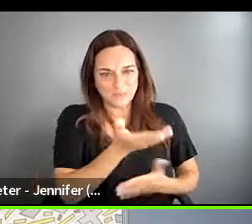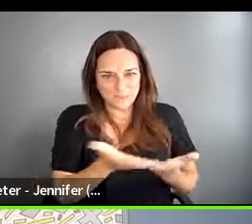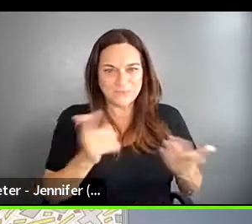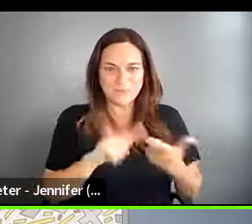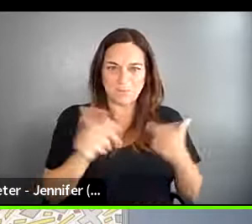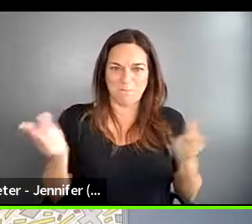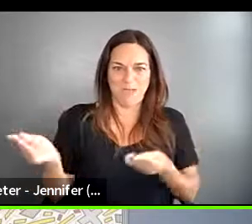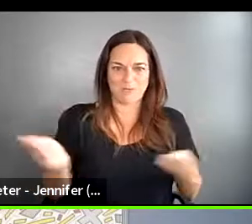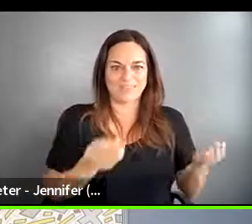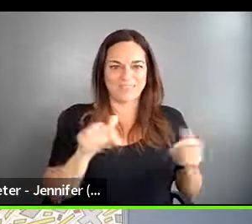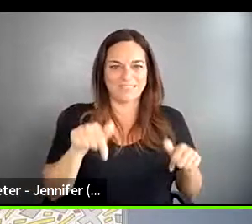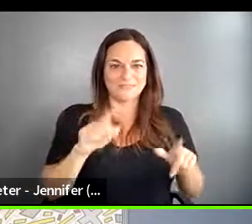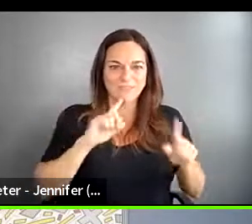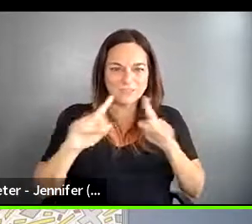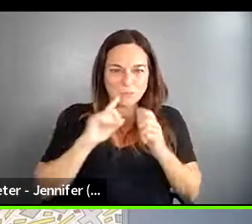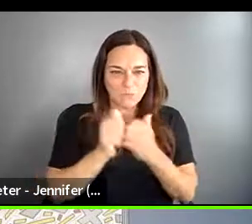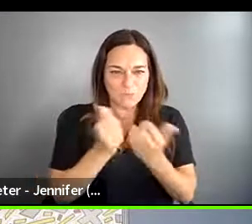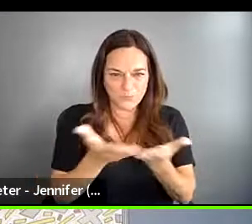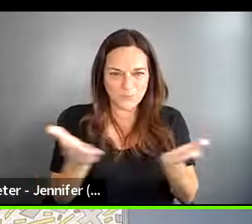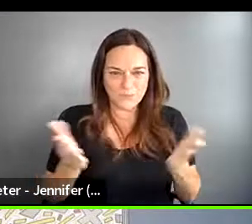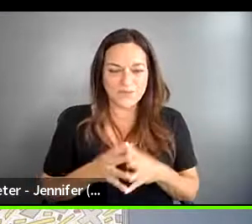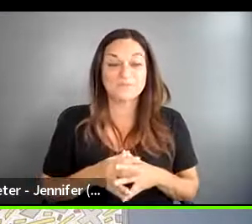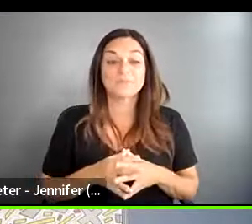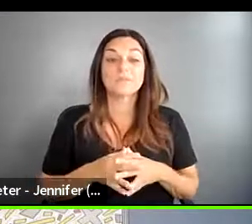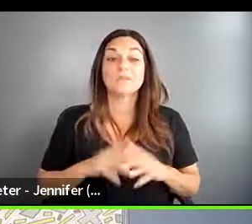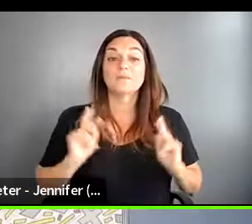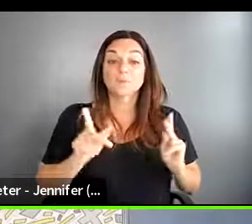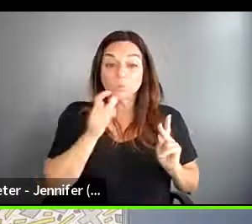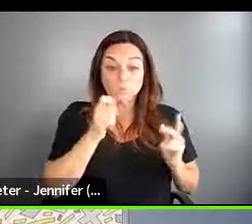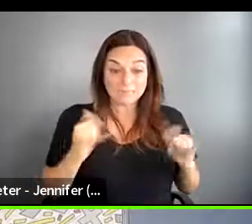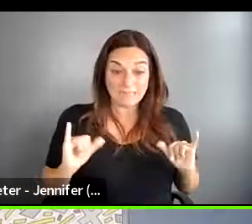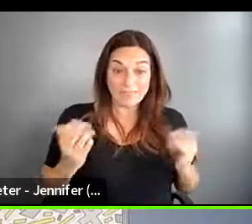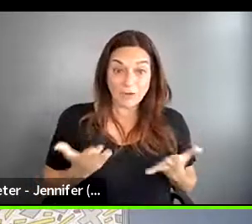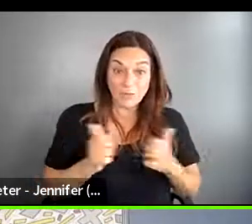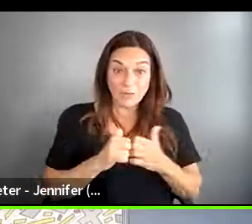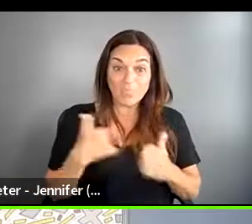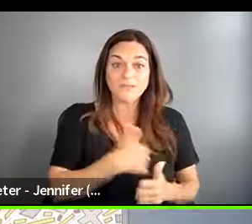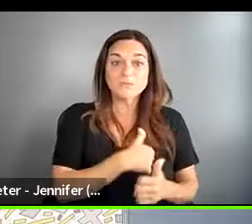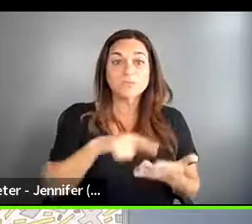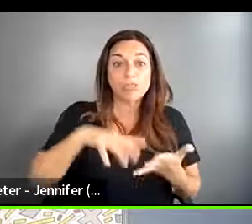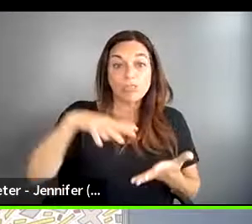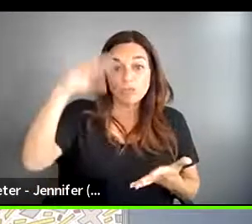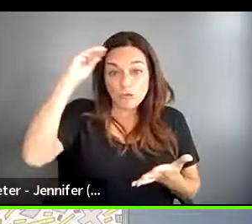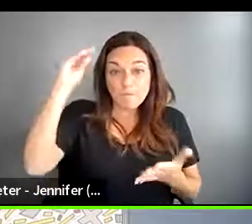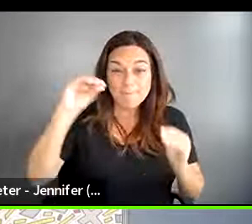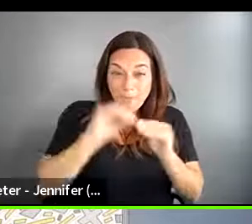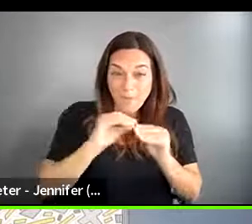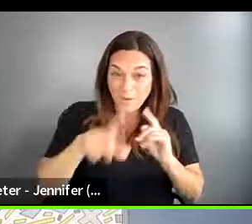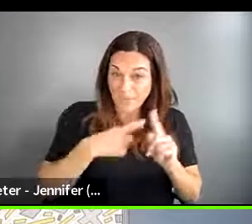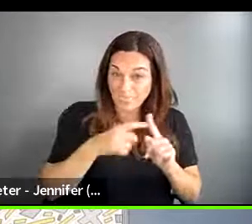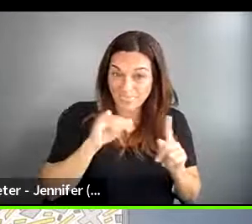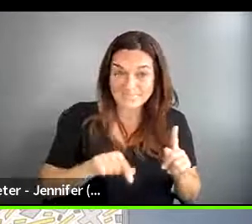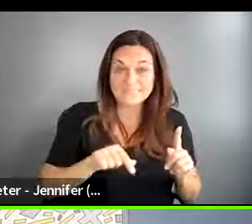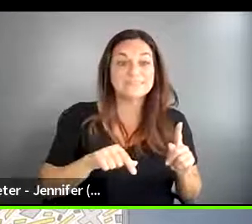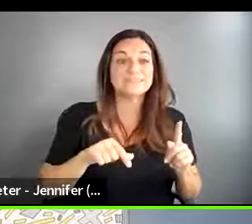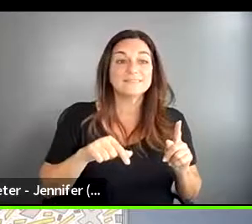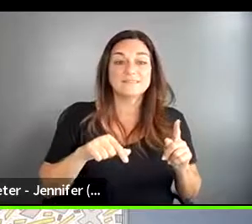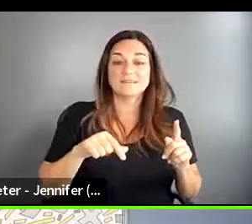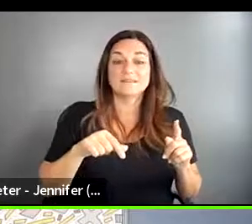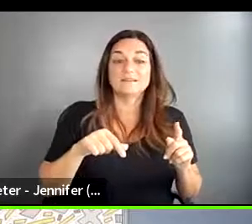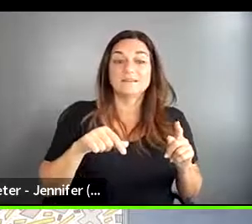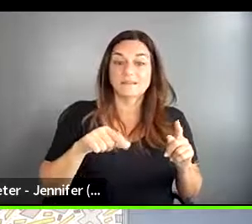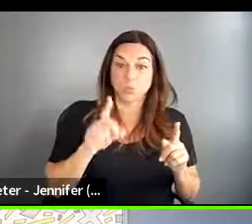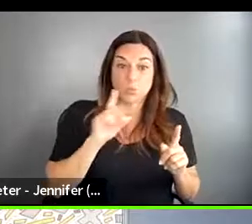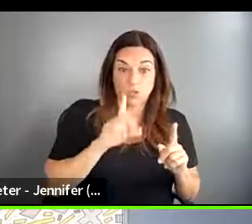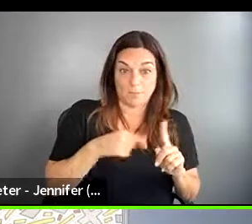this conversation with you all. For folks that are still here with us, to learn more about how to support any of the work you heard about